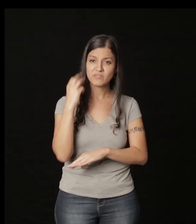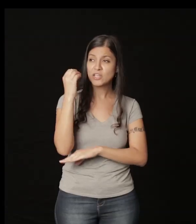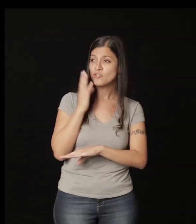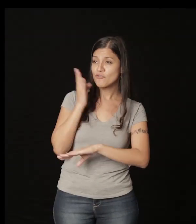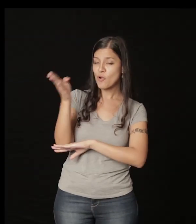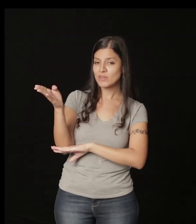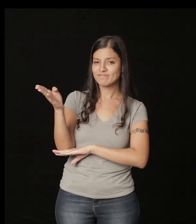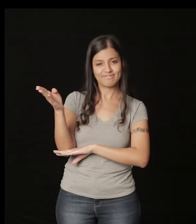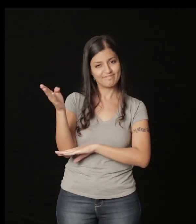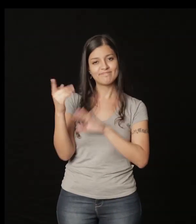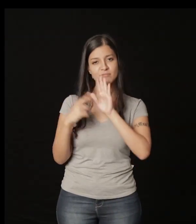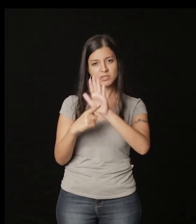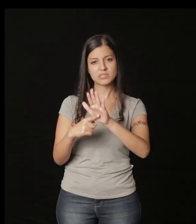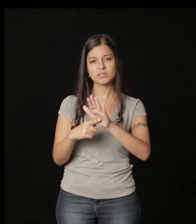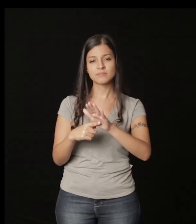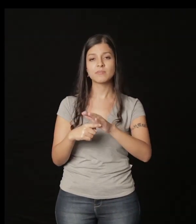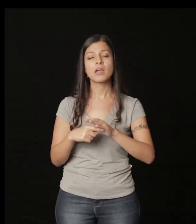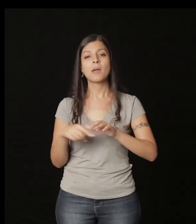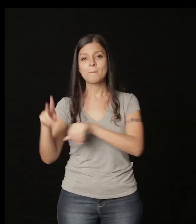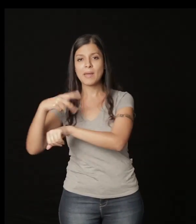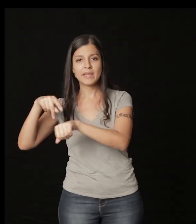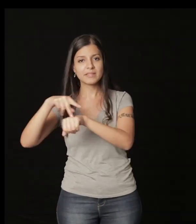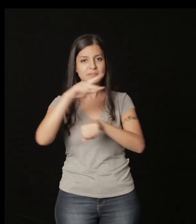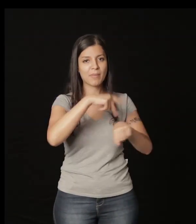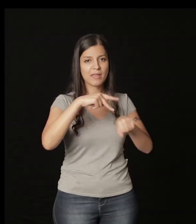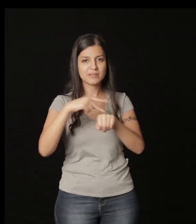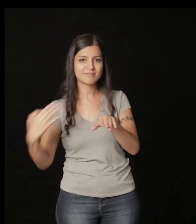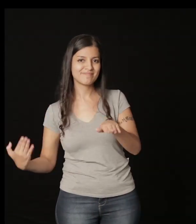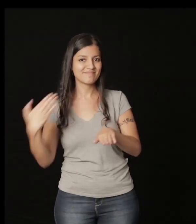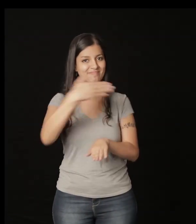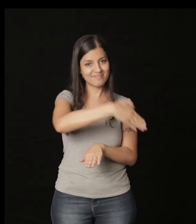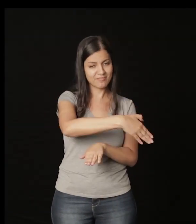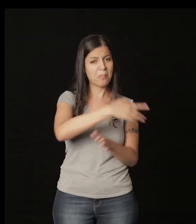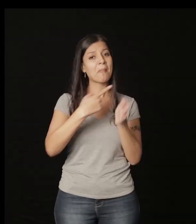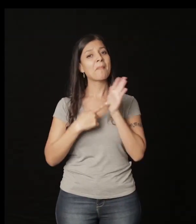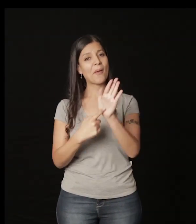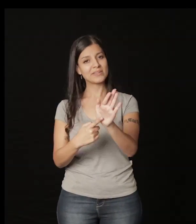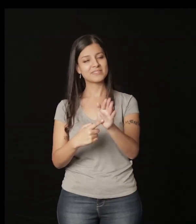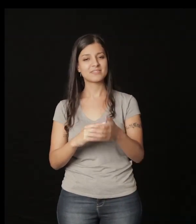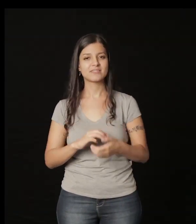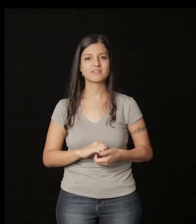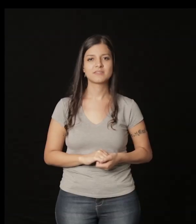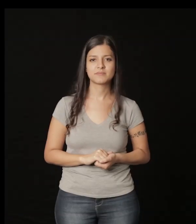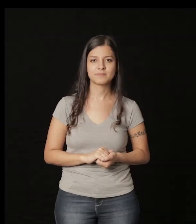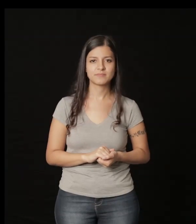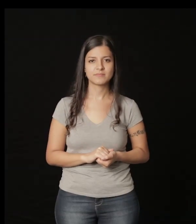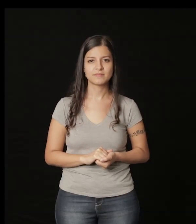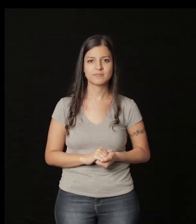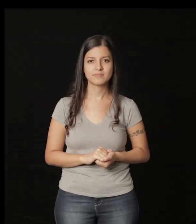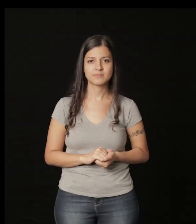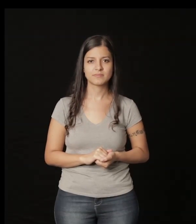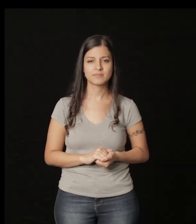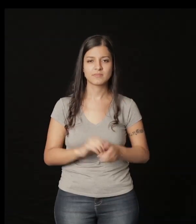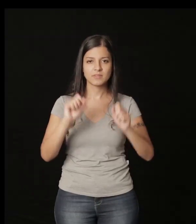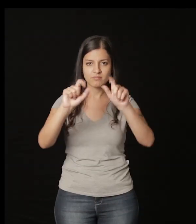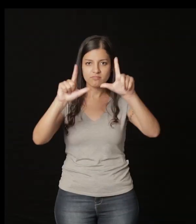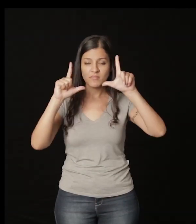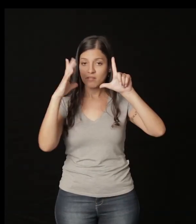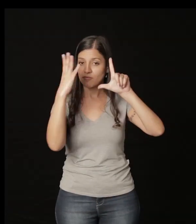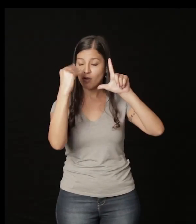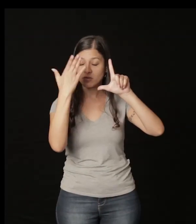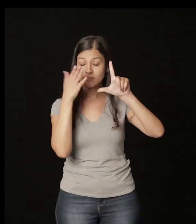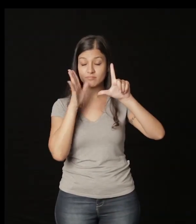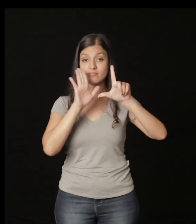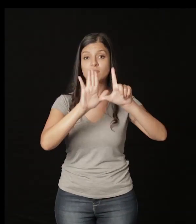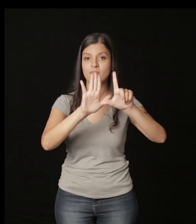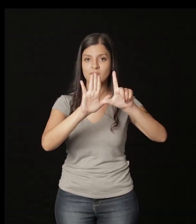describes, you know, where you travel, which borders you cross. It's a portrait. The idea of portraiture has